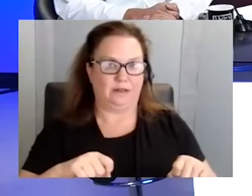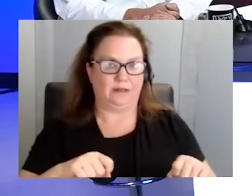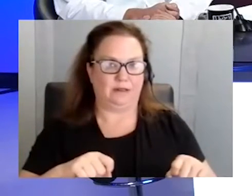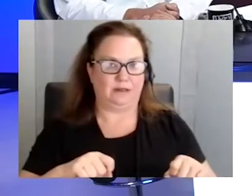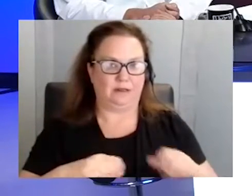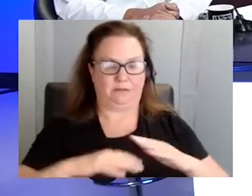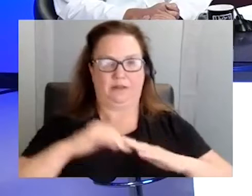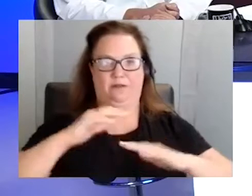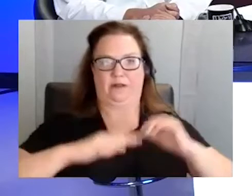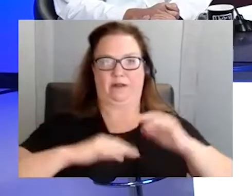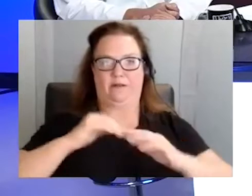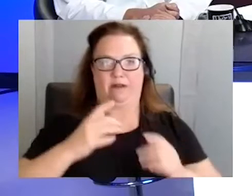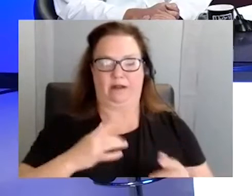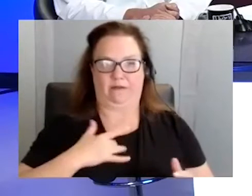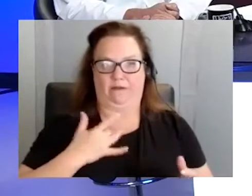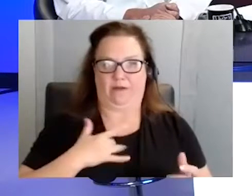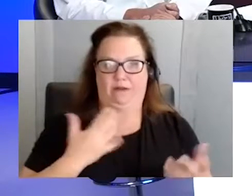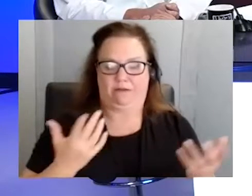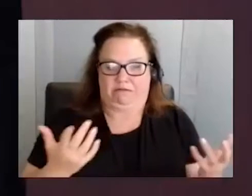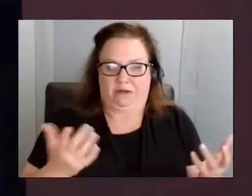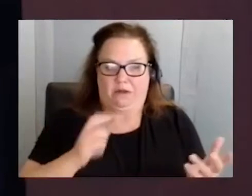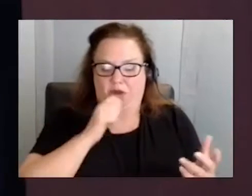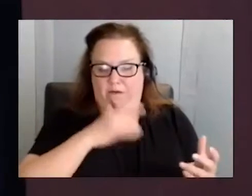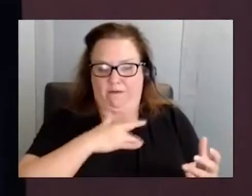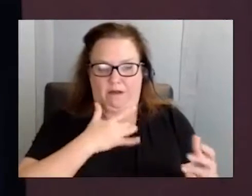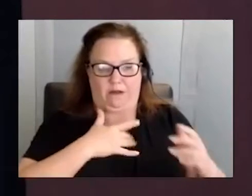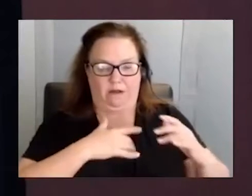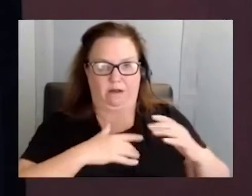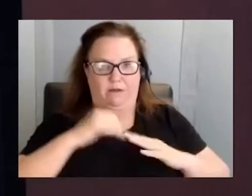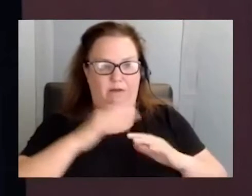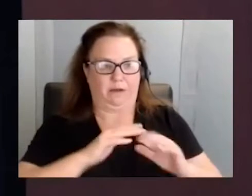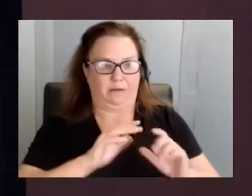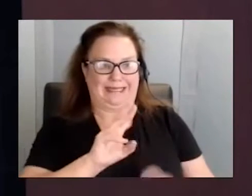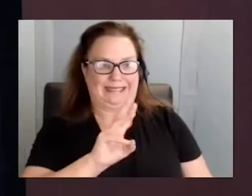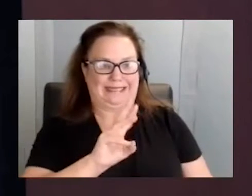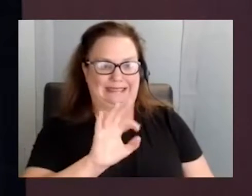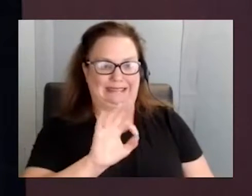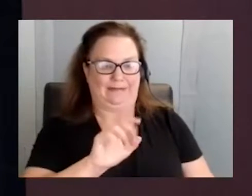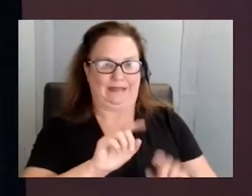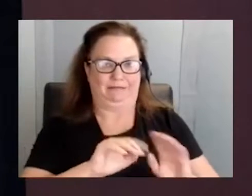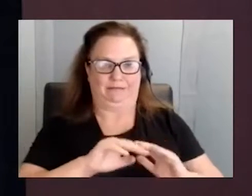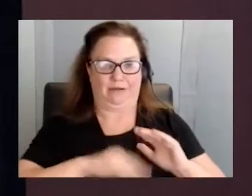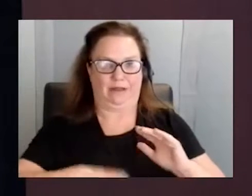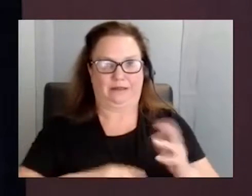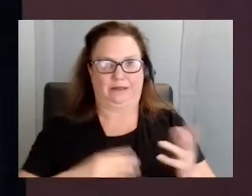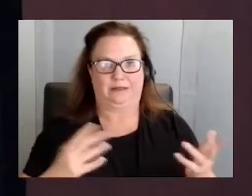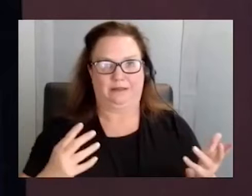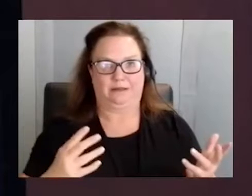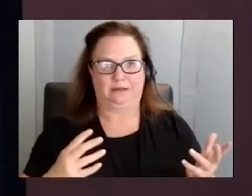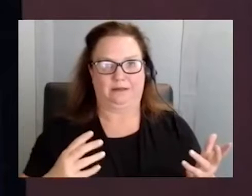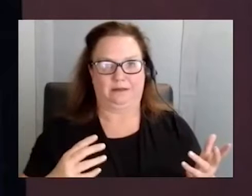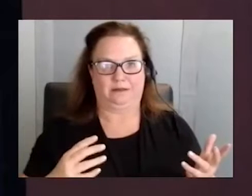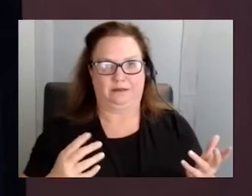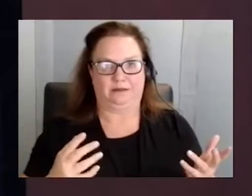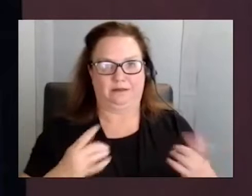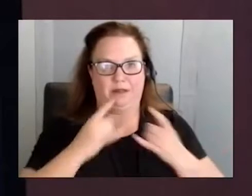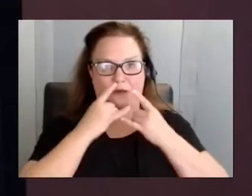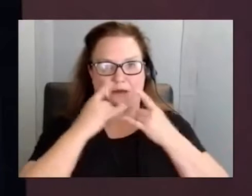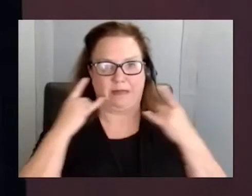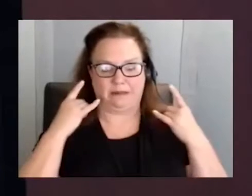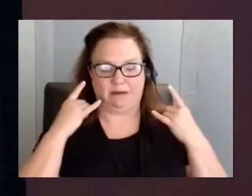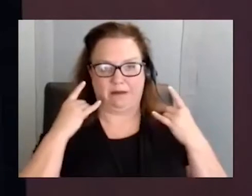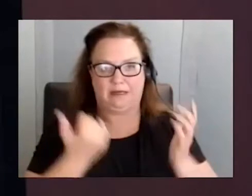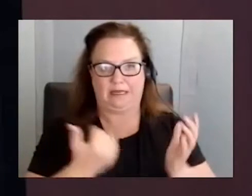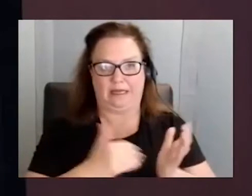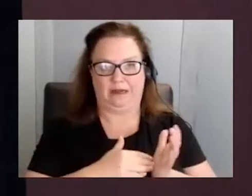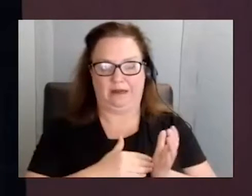it's that you don't feel comfortable getting within 6 feet of him, there's nothing harmful for you to put a mask back on or to not